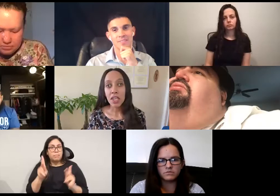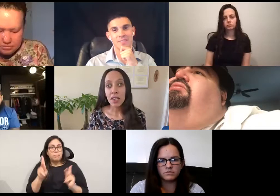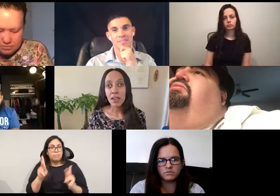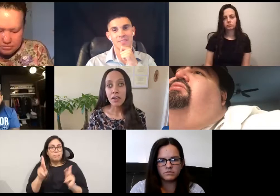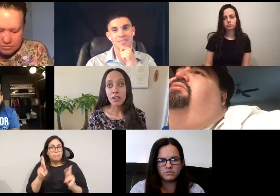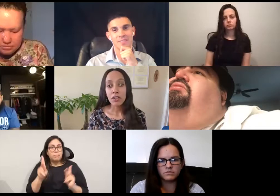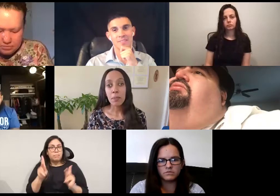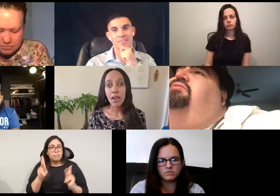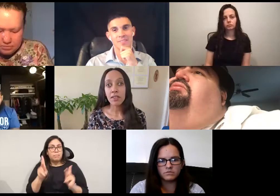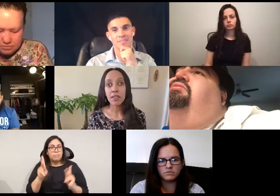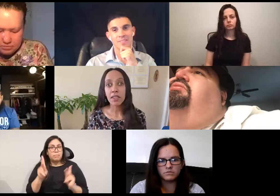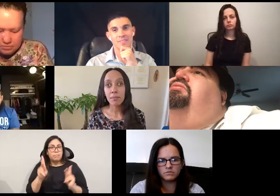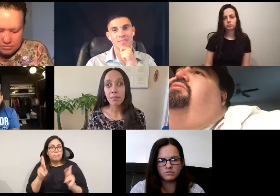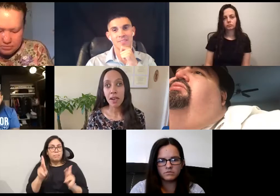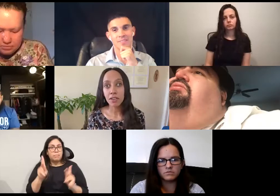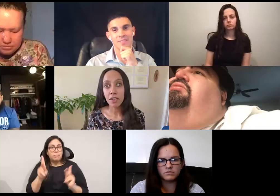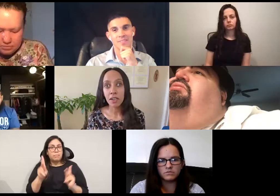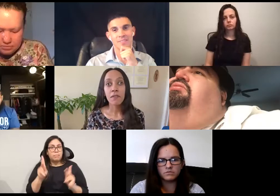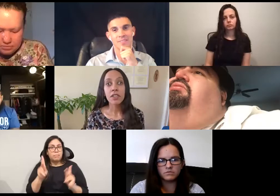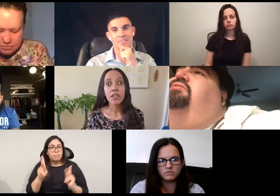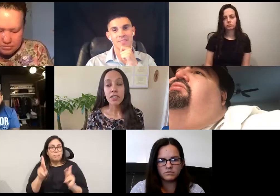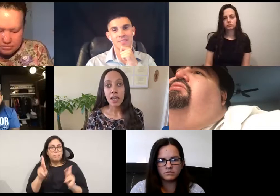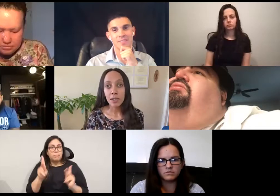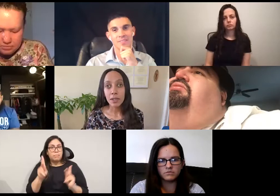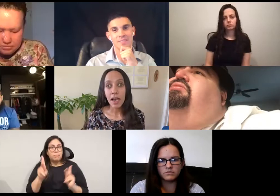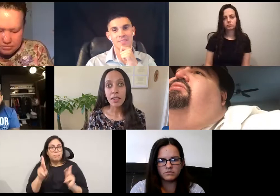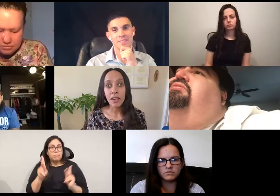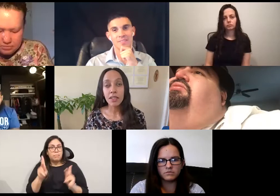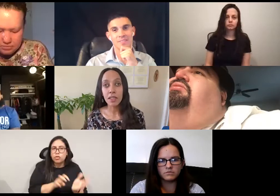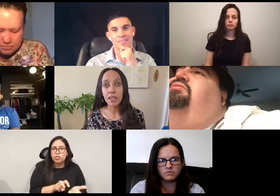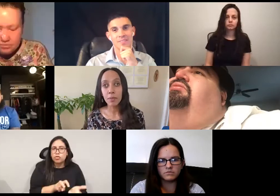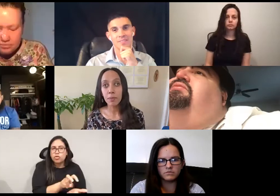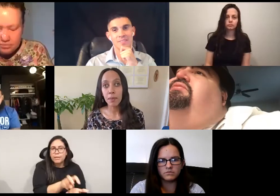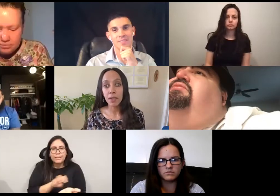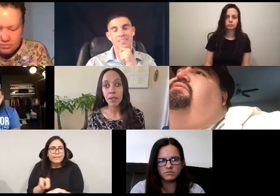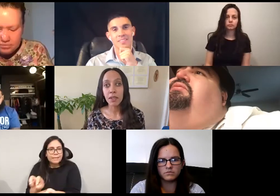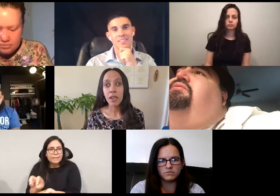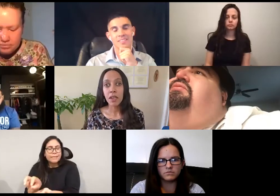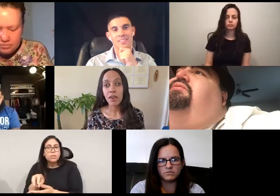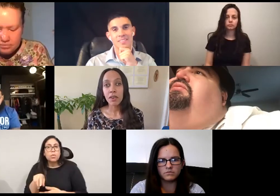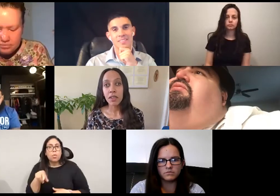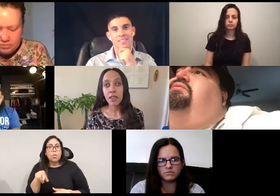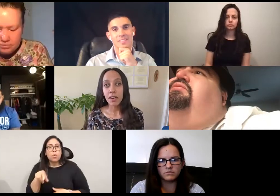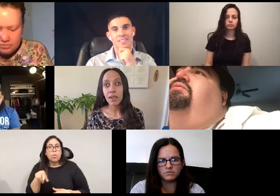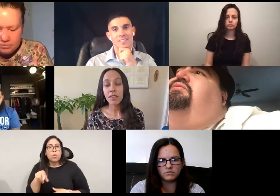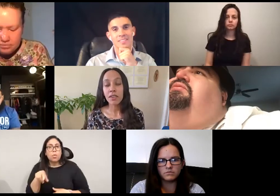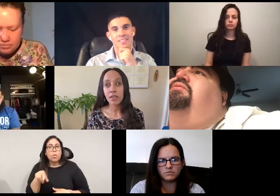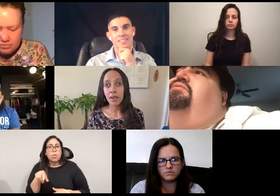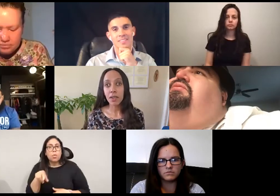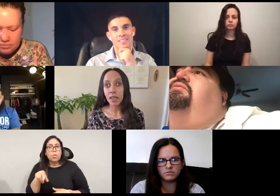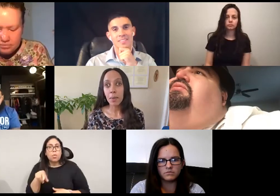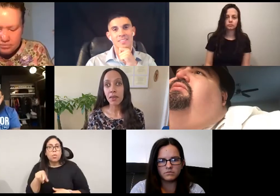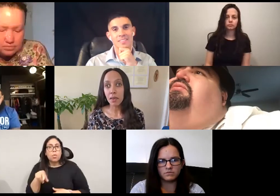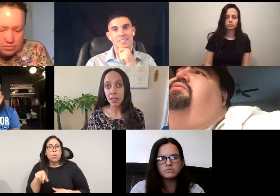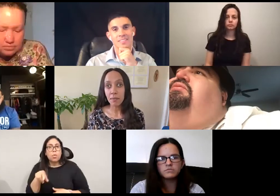to show patience and compassion for disabled and non-disabled people who are early on in the journey of learning